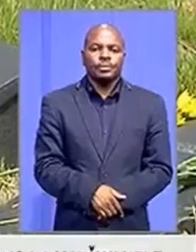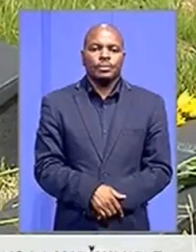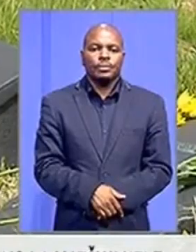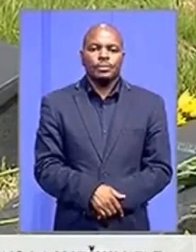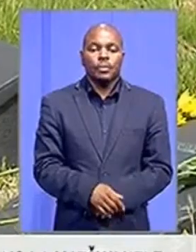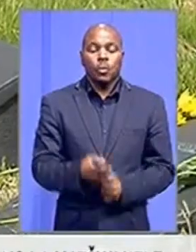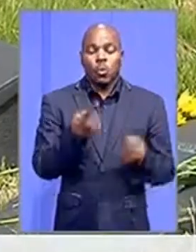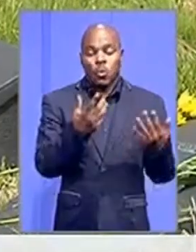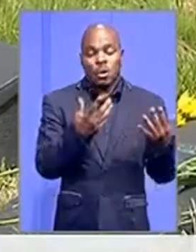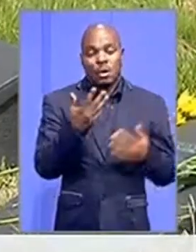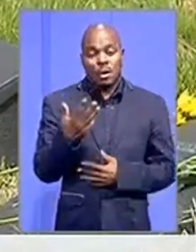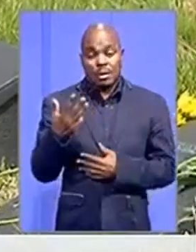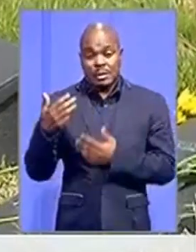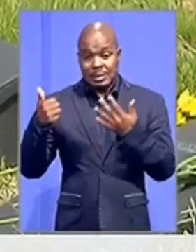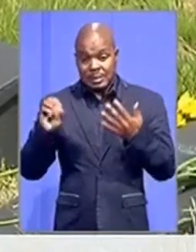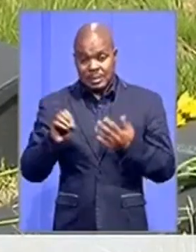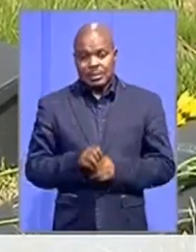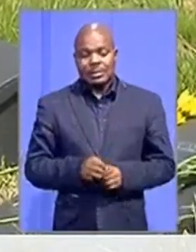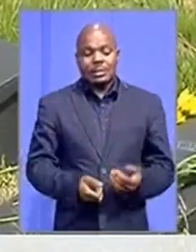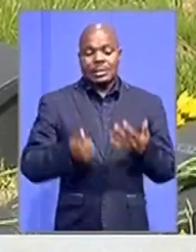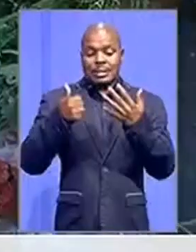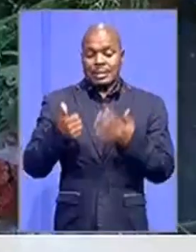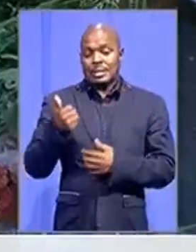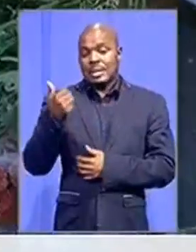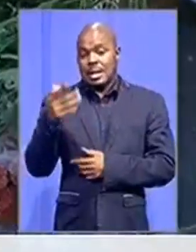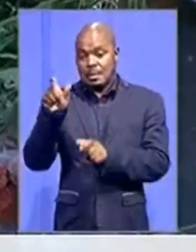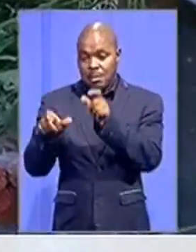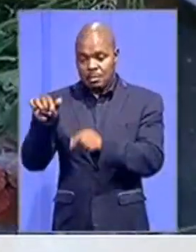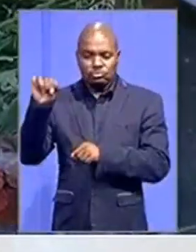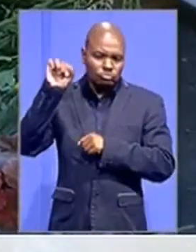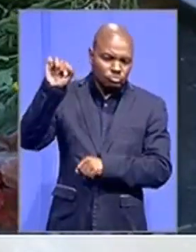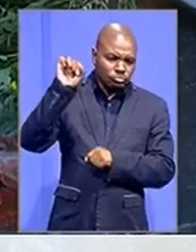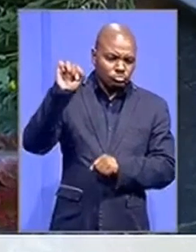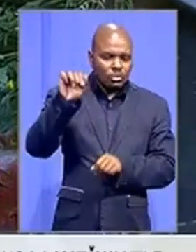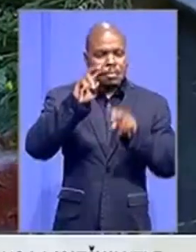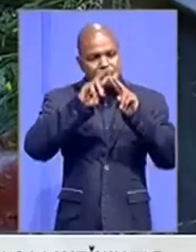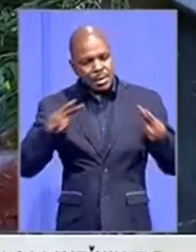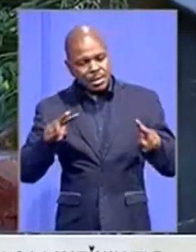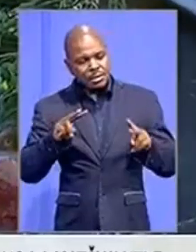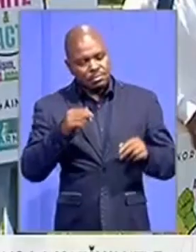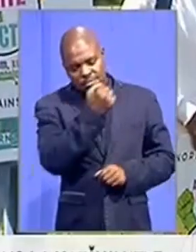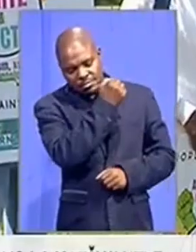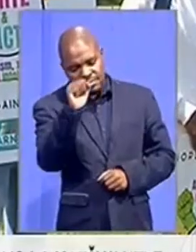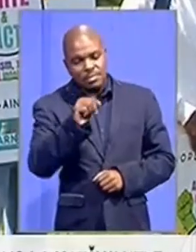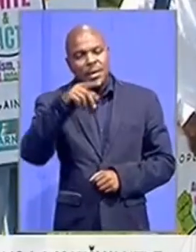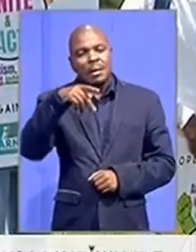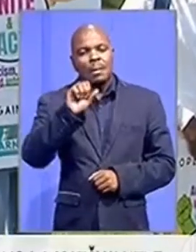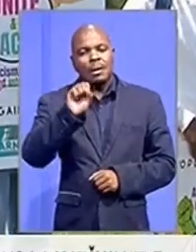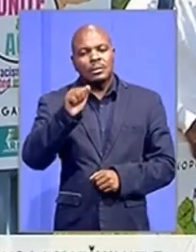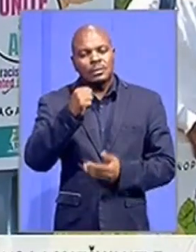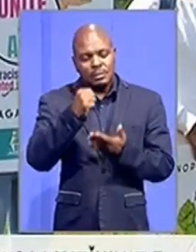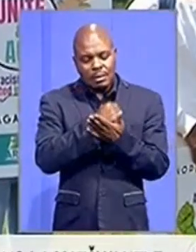Ka 1960 batho ba ba susumetshele senyane ba beng ba ipelaetša ka khutso kgatlhanong le dipasa ba bolailwe ke maphodisa a